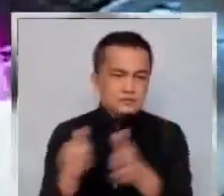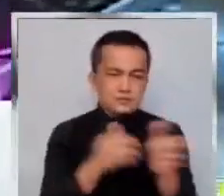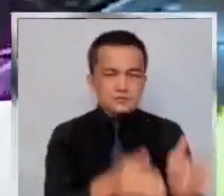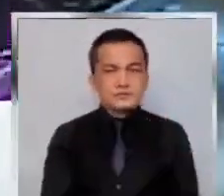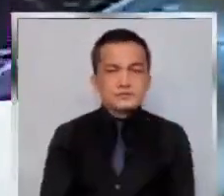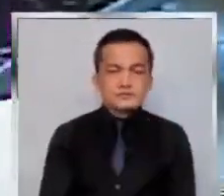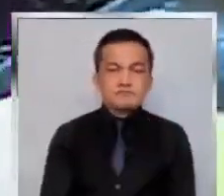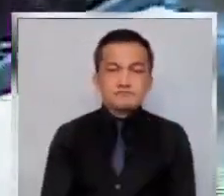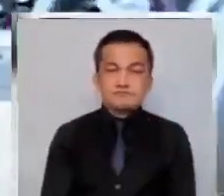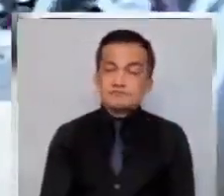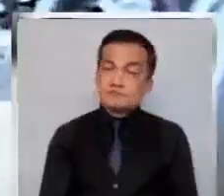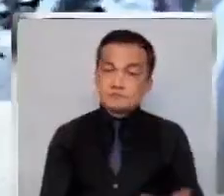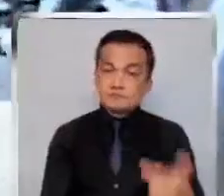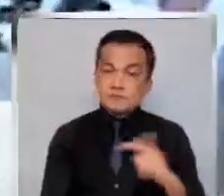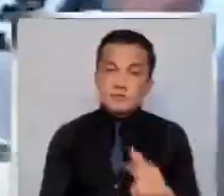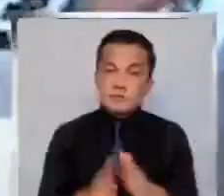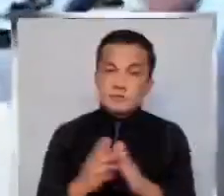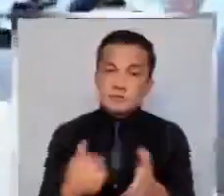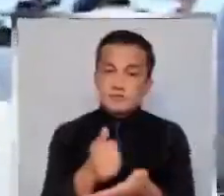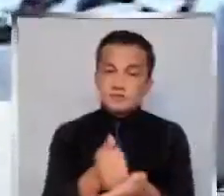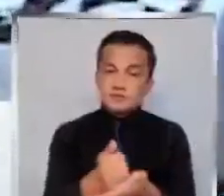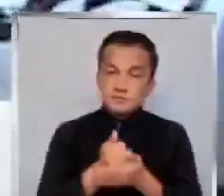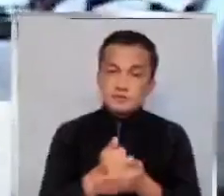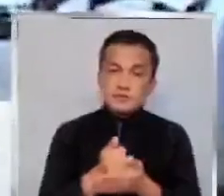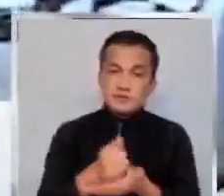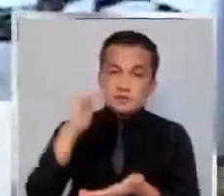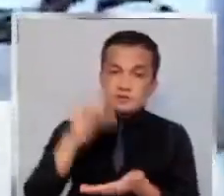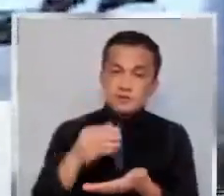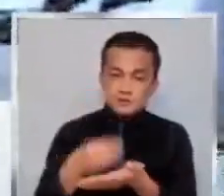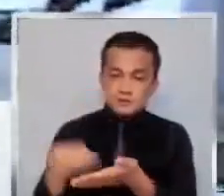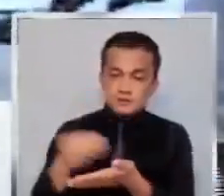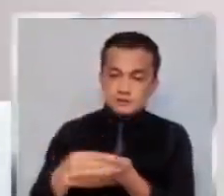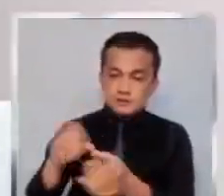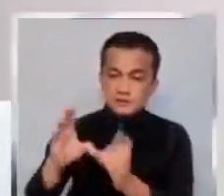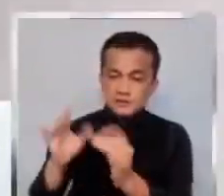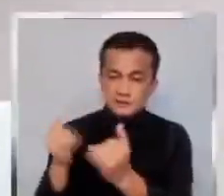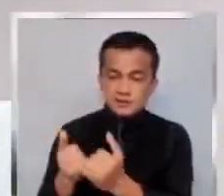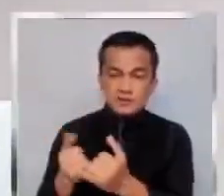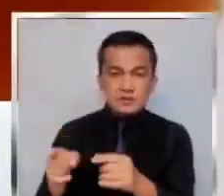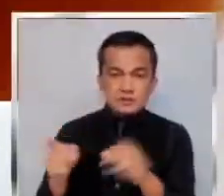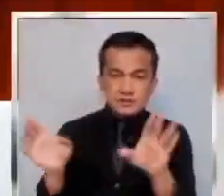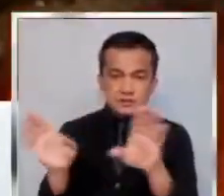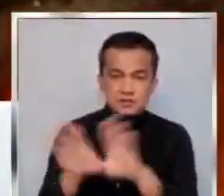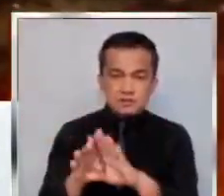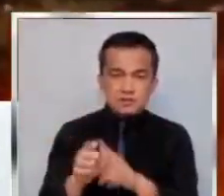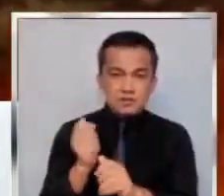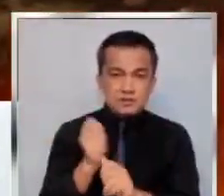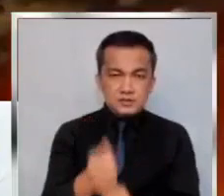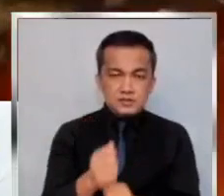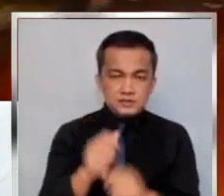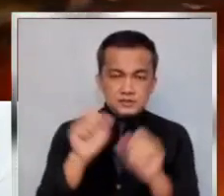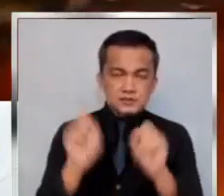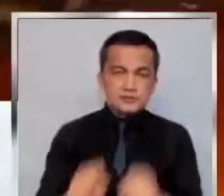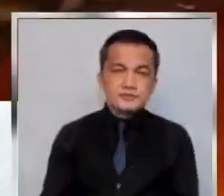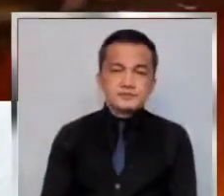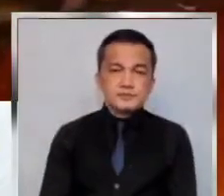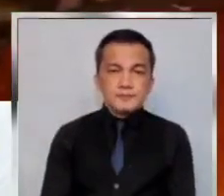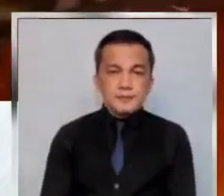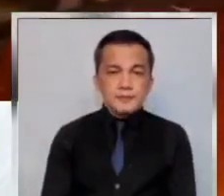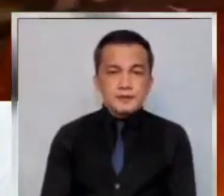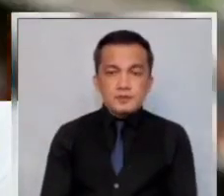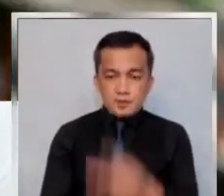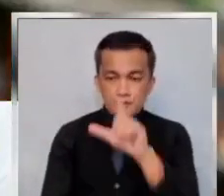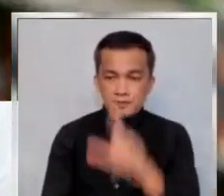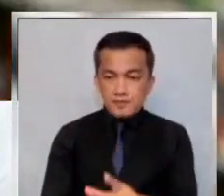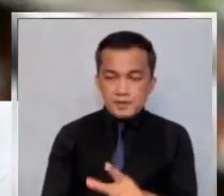ang tulong nito para mapababa ang gastos ng mga cannery, lalo na tuwing closed fishing season. Sakaling bumaba ang gastos ng mga